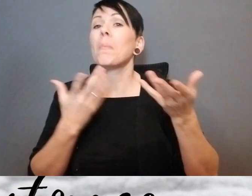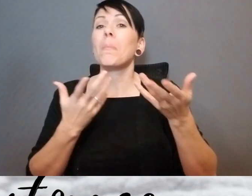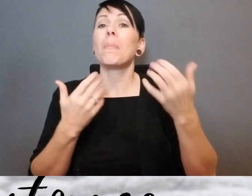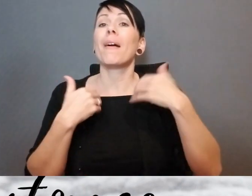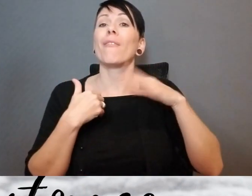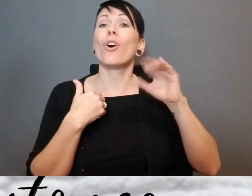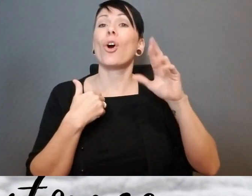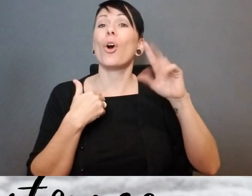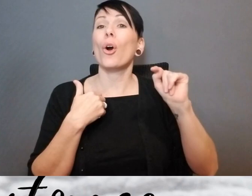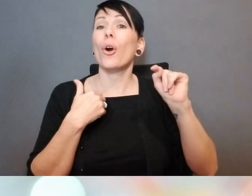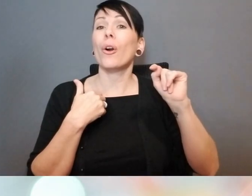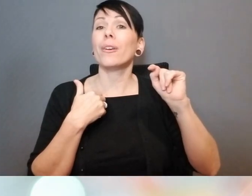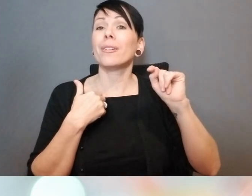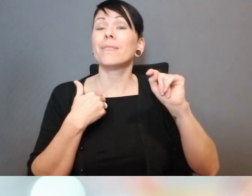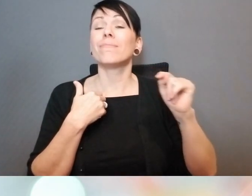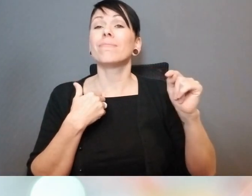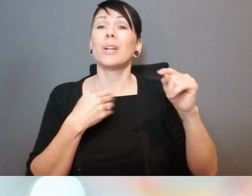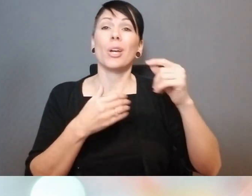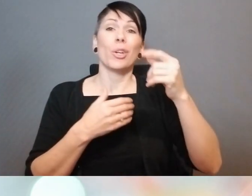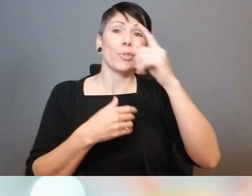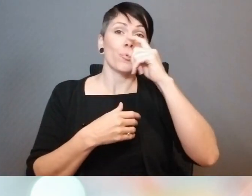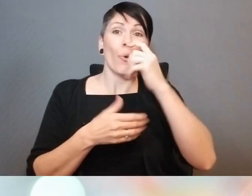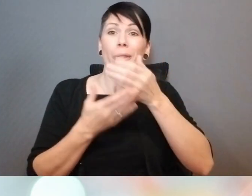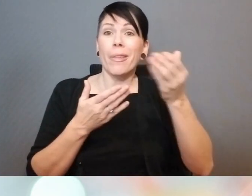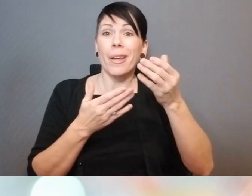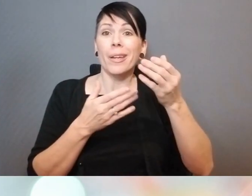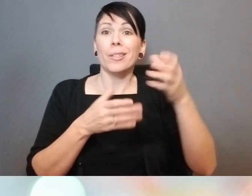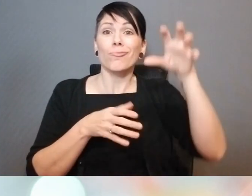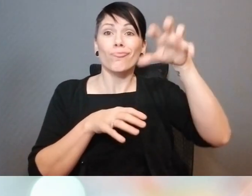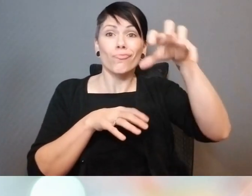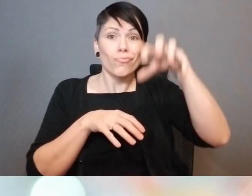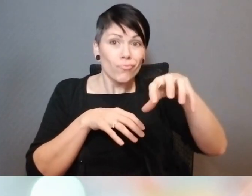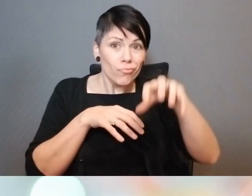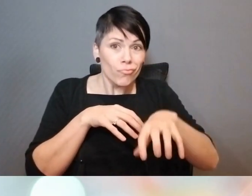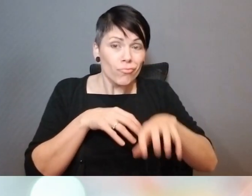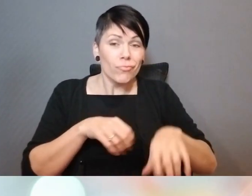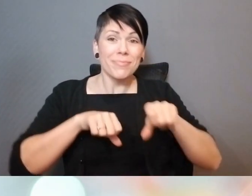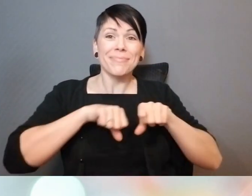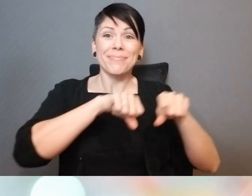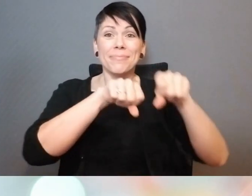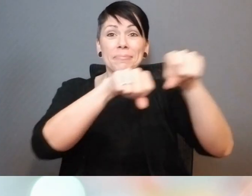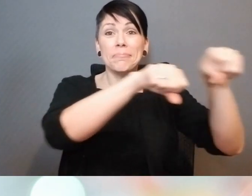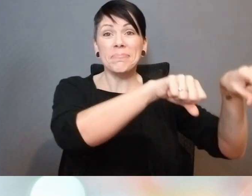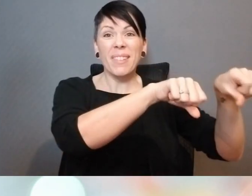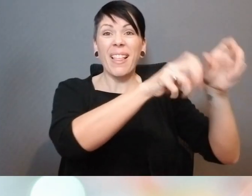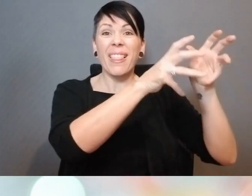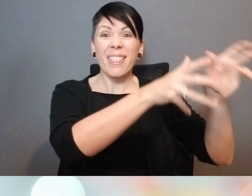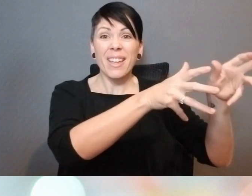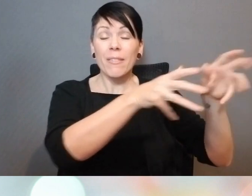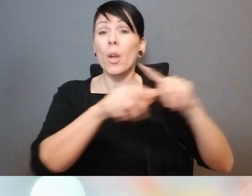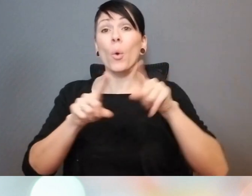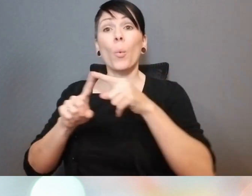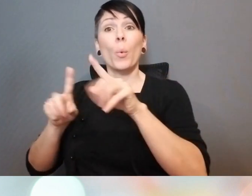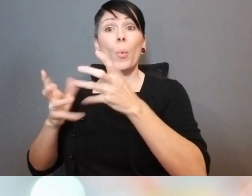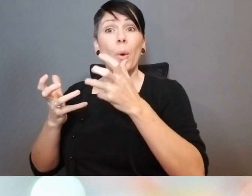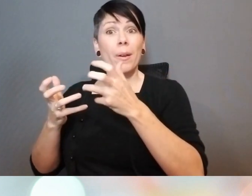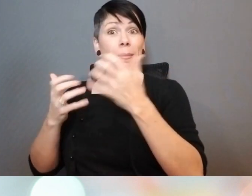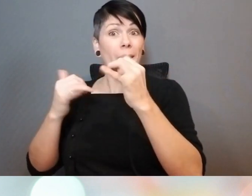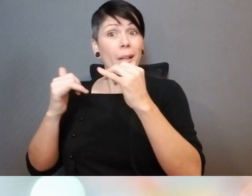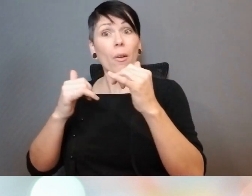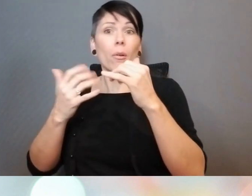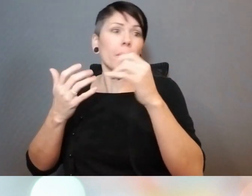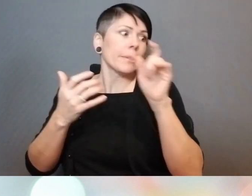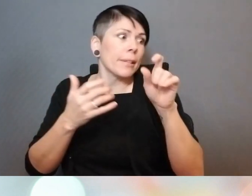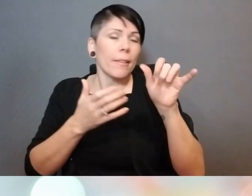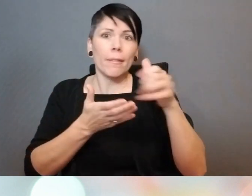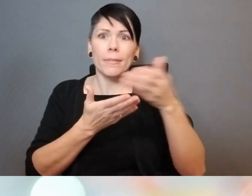bins or whatever on a rolling piece of furniture so that it's easier to move things from point A to point B